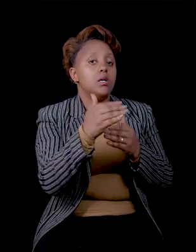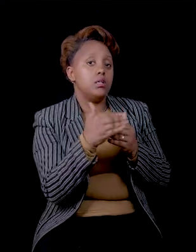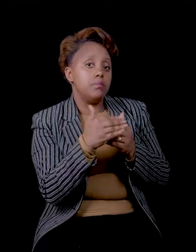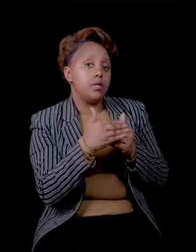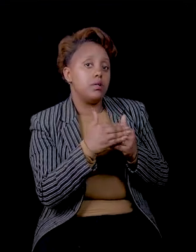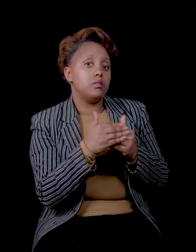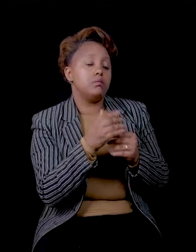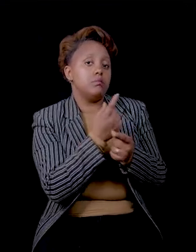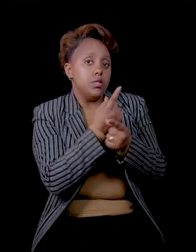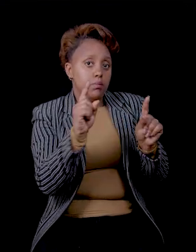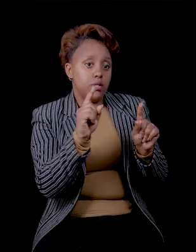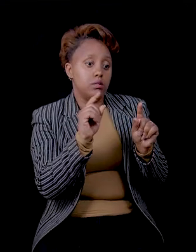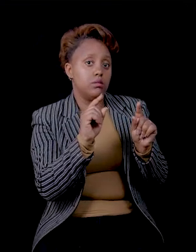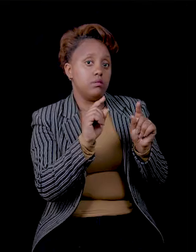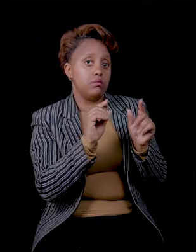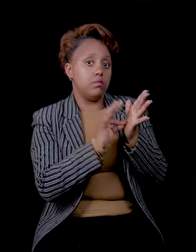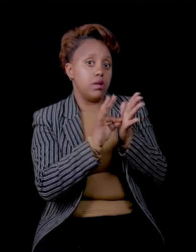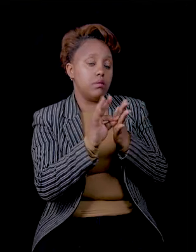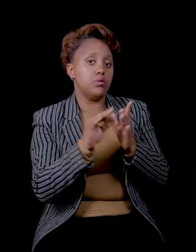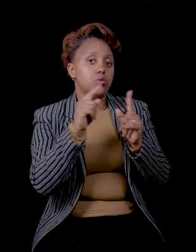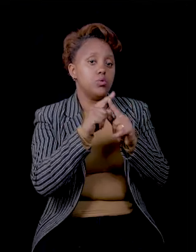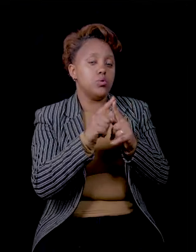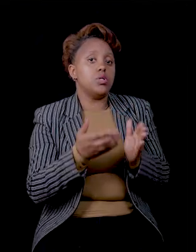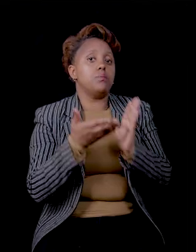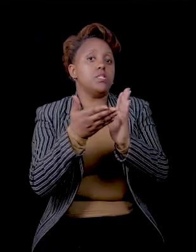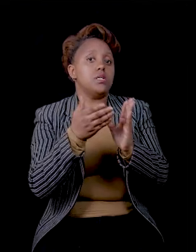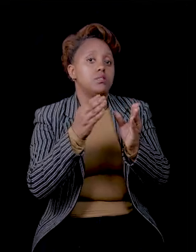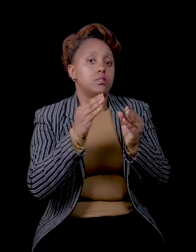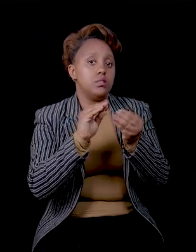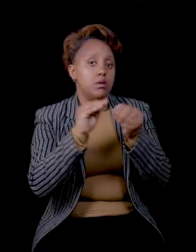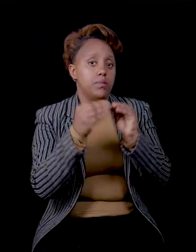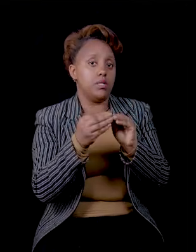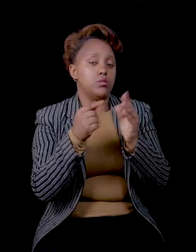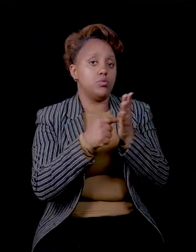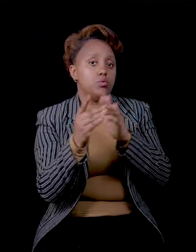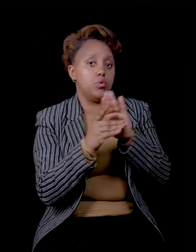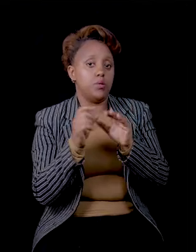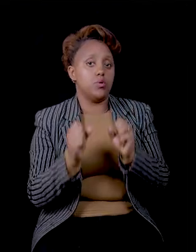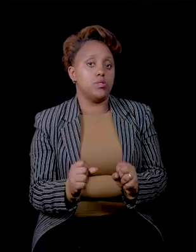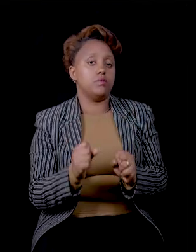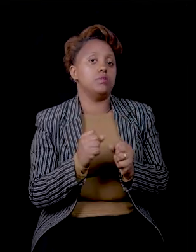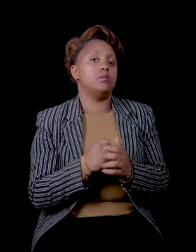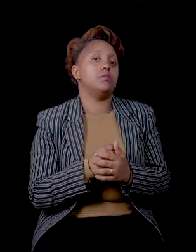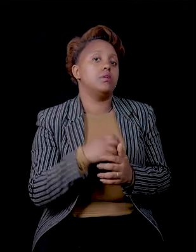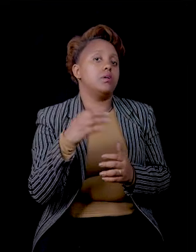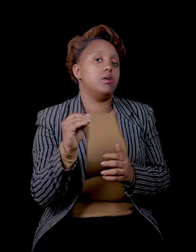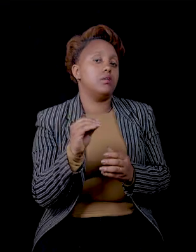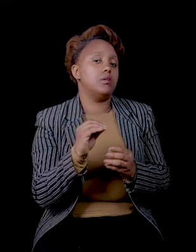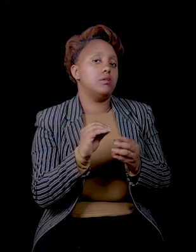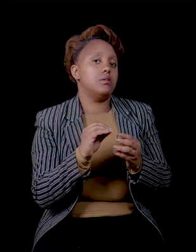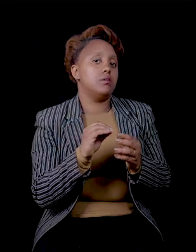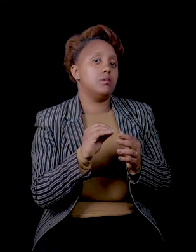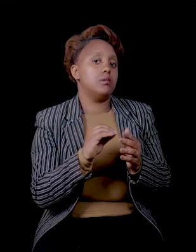independent variable represents a variable that is representing a number of possible values in the domain, and the dependent variable refers